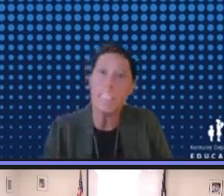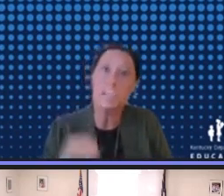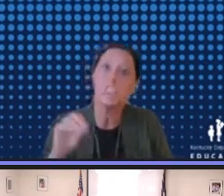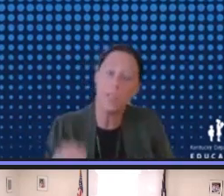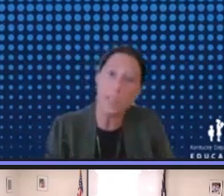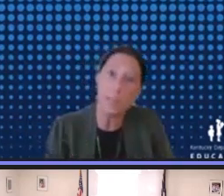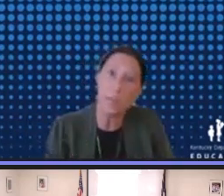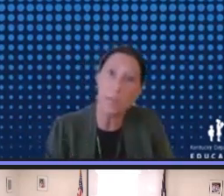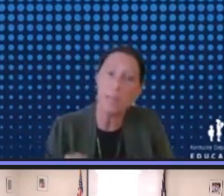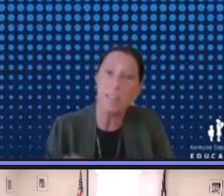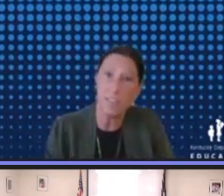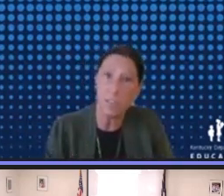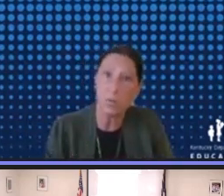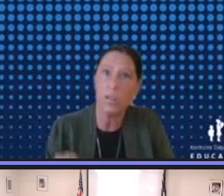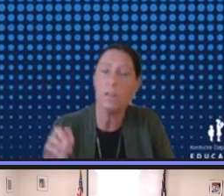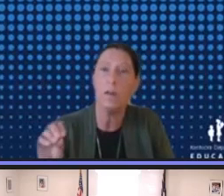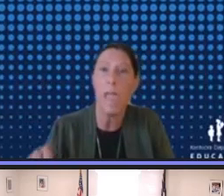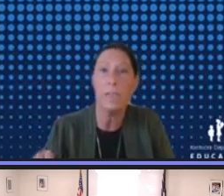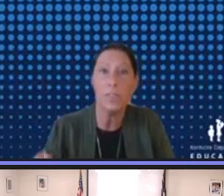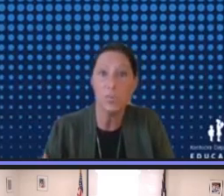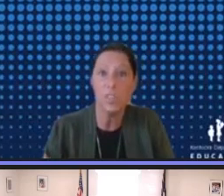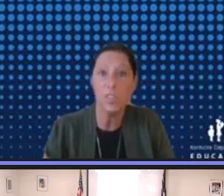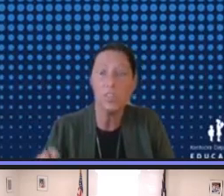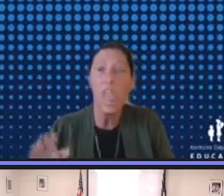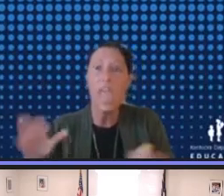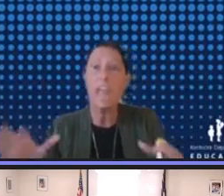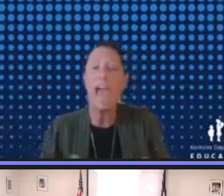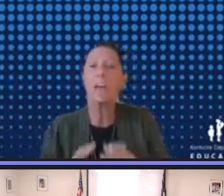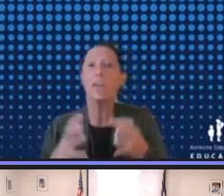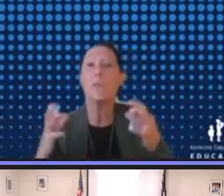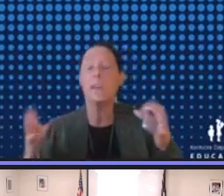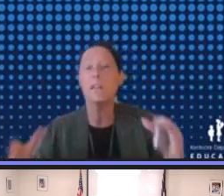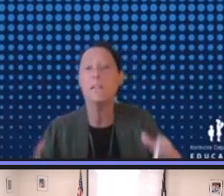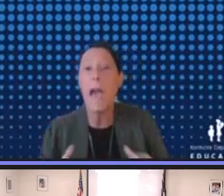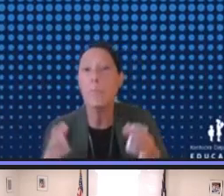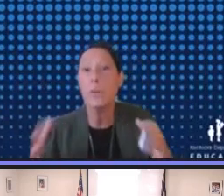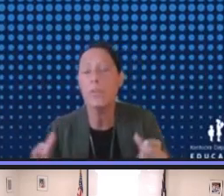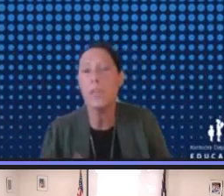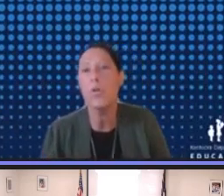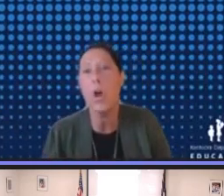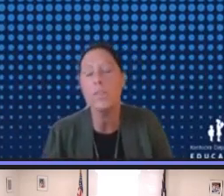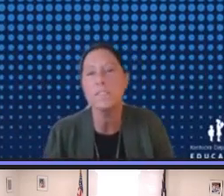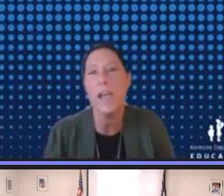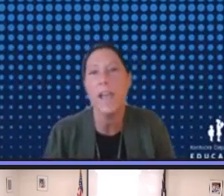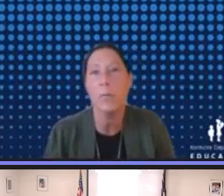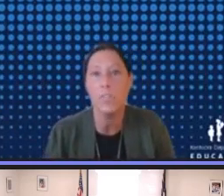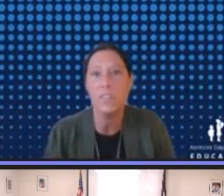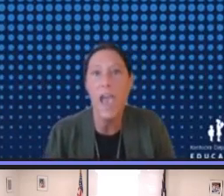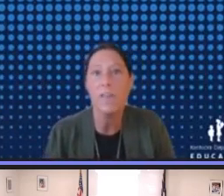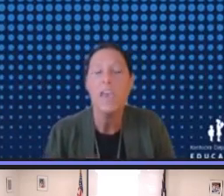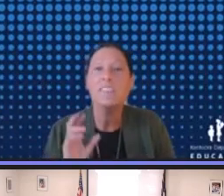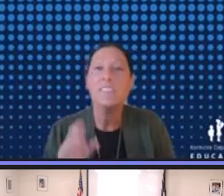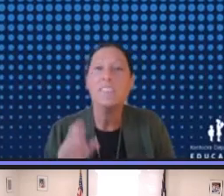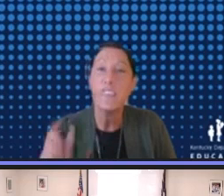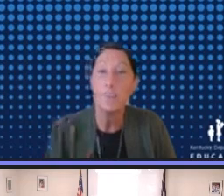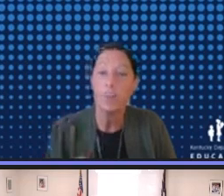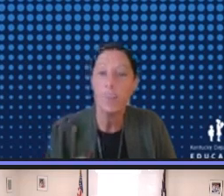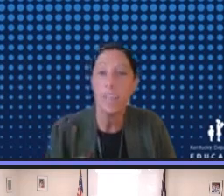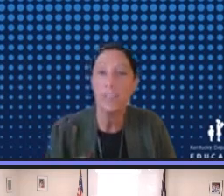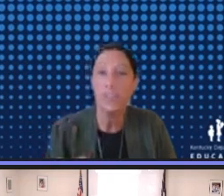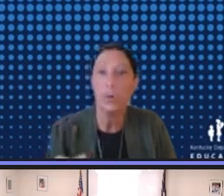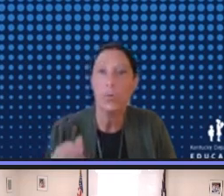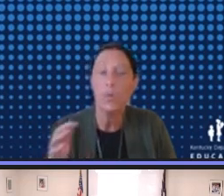to successfully implement this curriculum and this resource, and how can we collaboratively alongside our staff